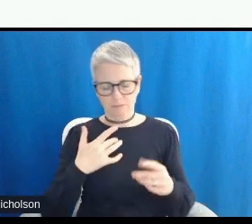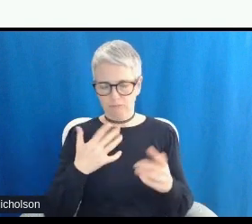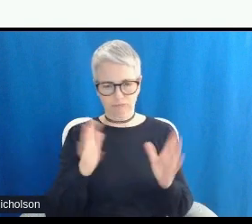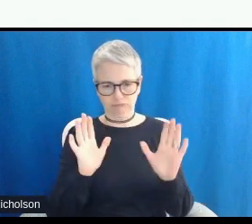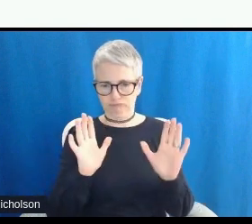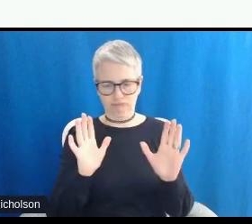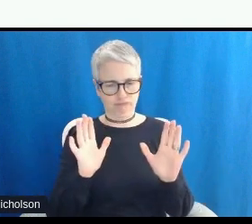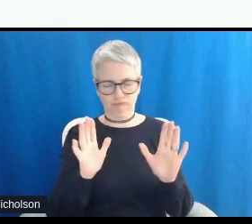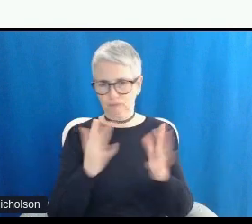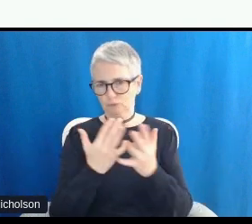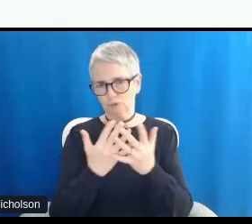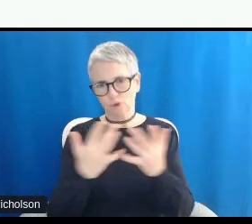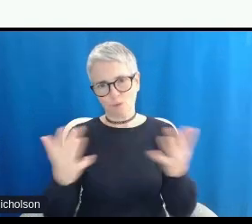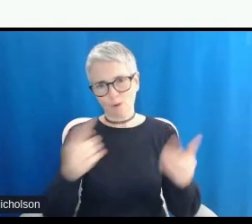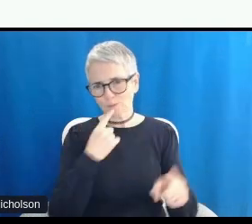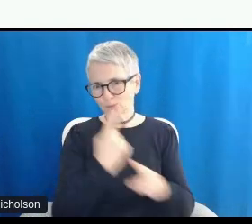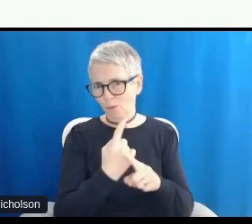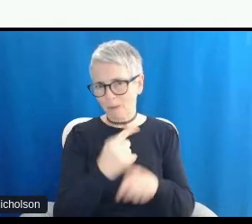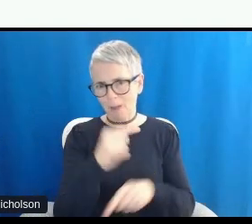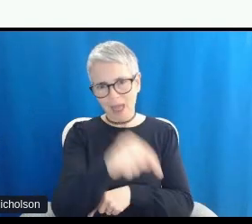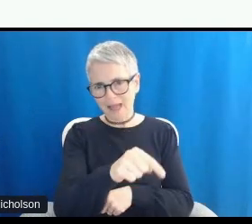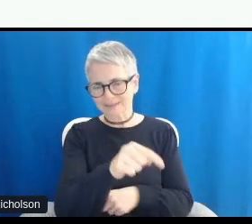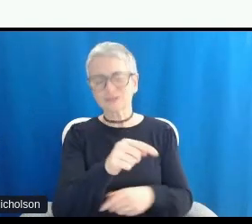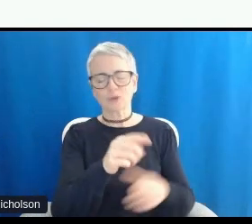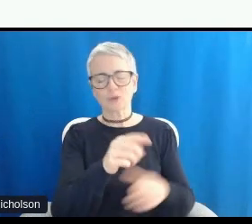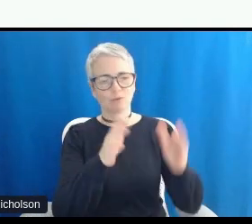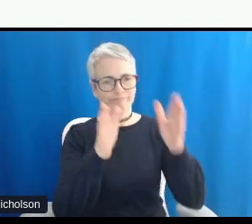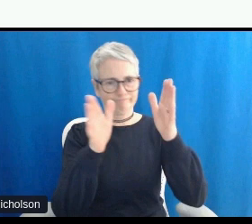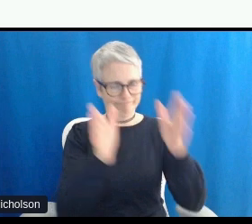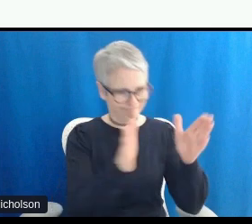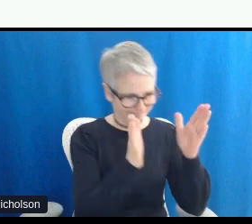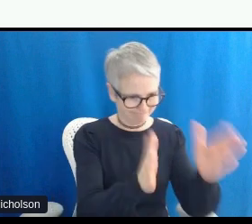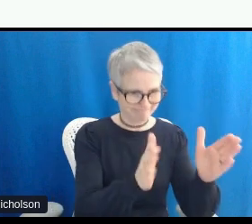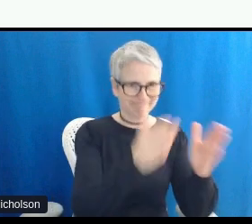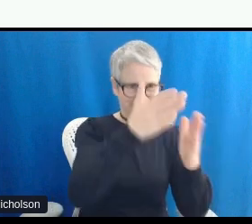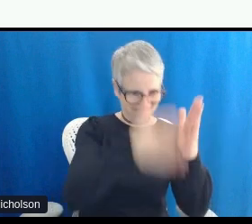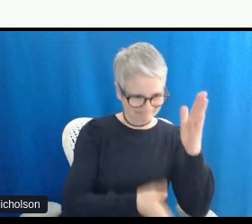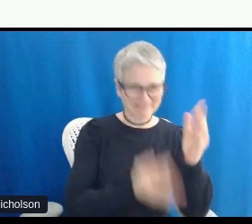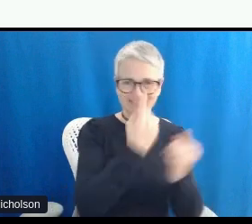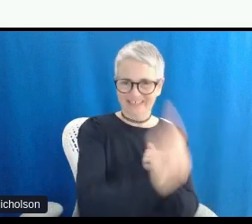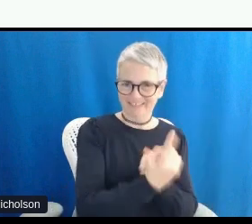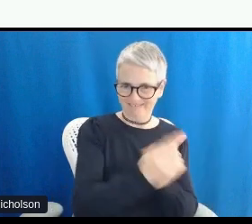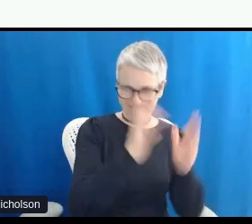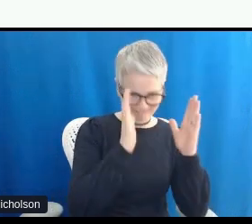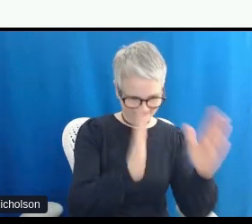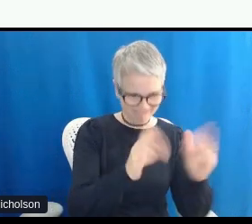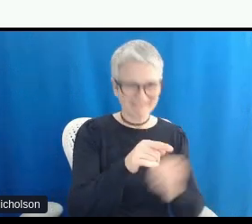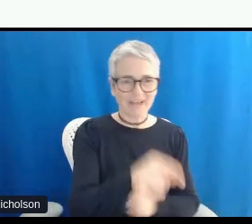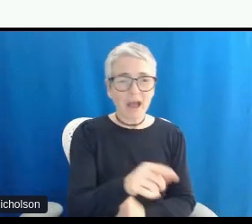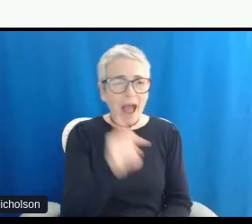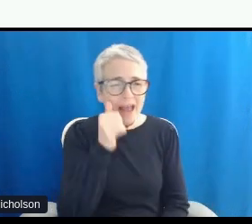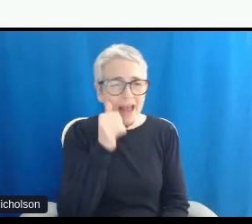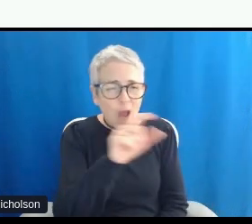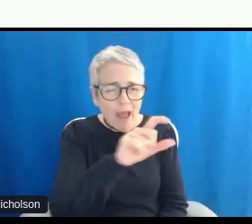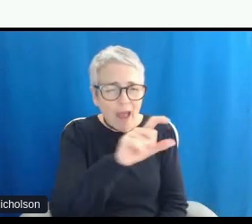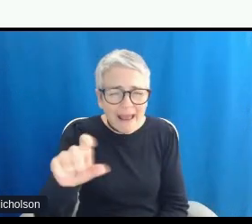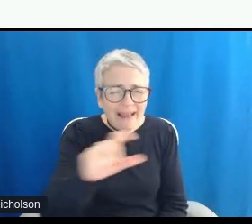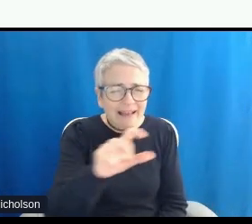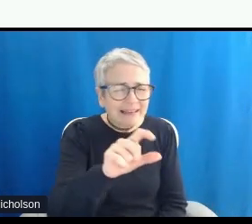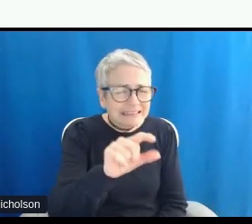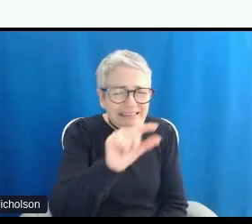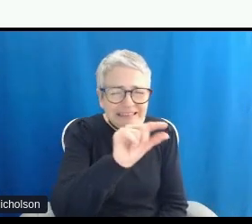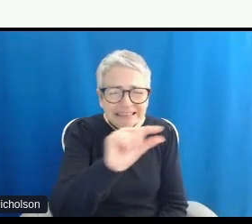particular area. So again, I've got some statements on the slides. They are tiny on the screen, so I will be reading those